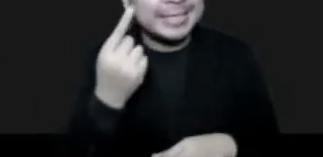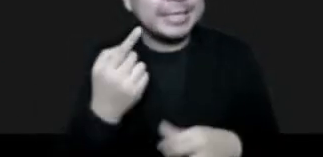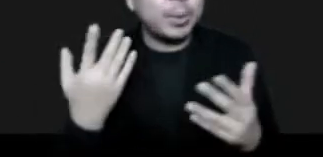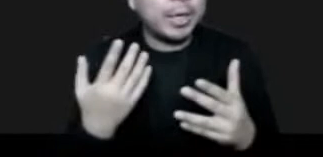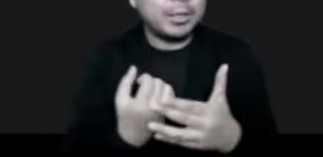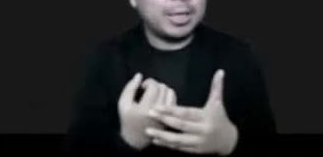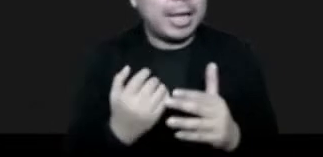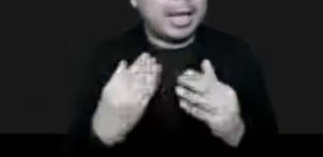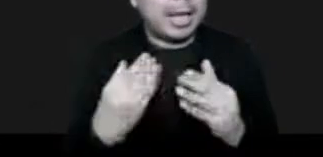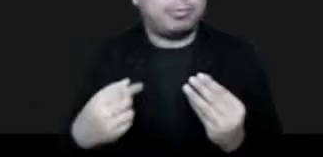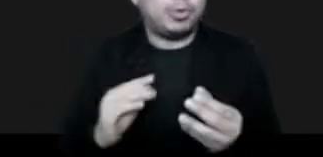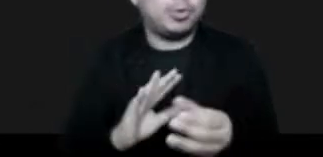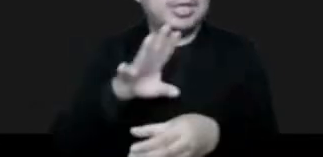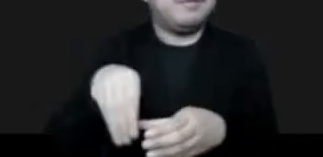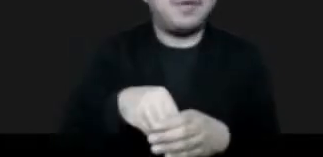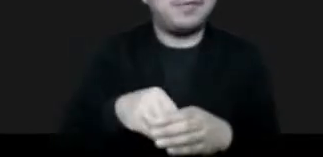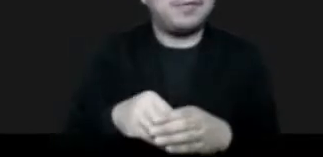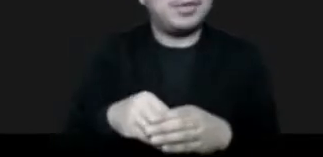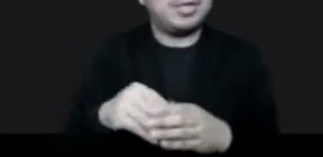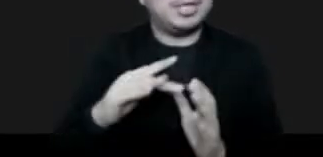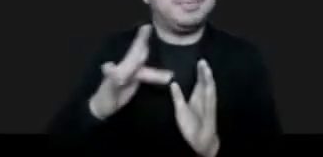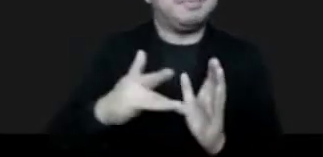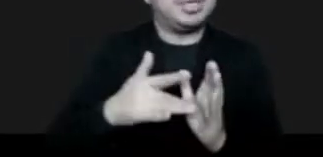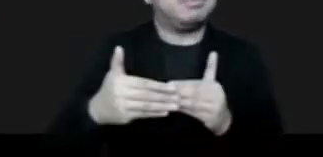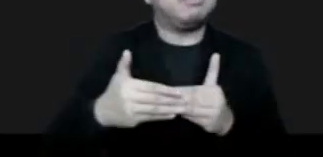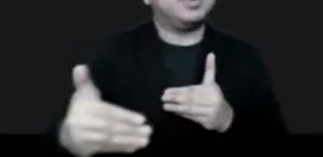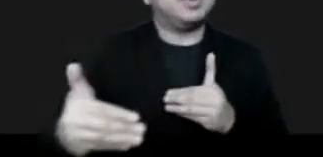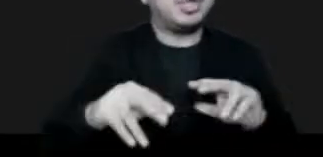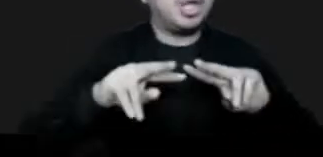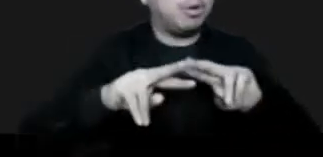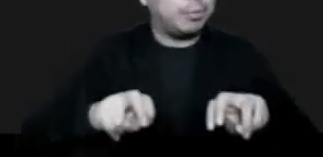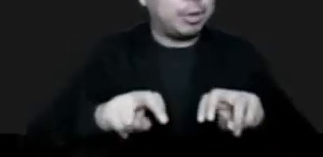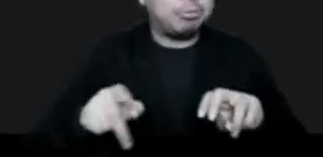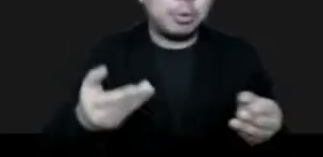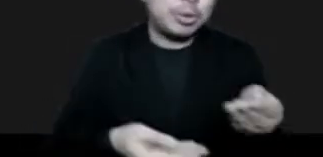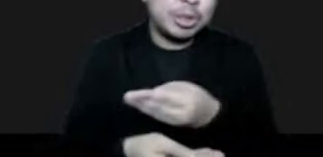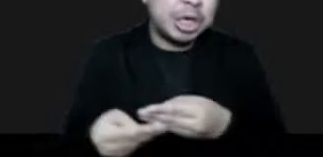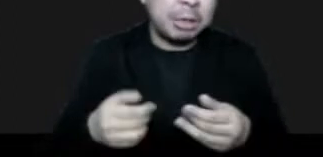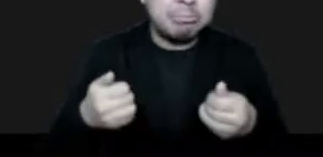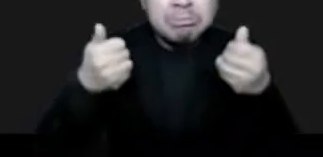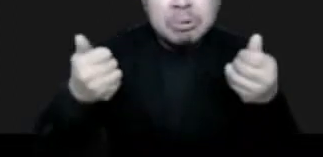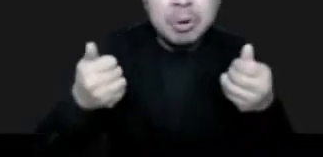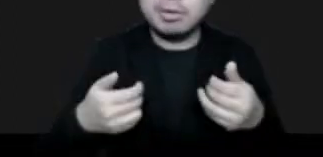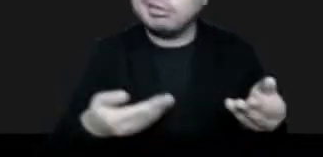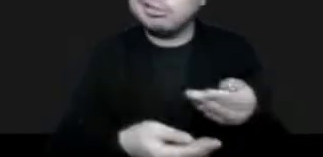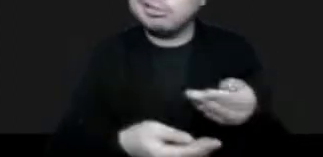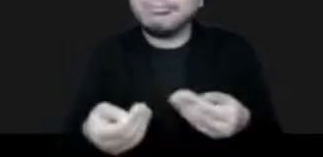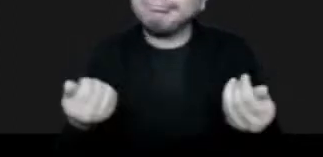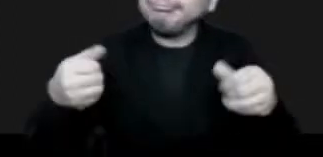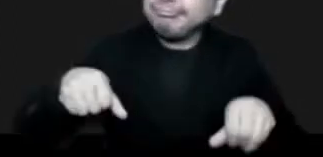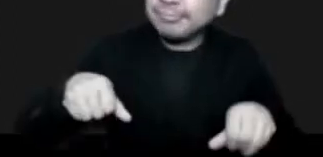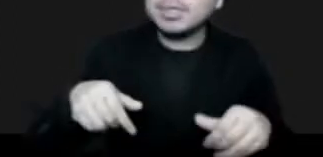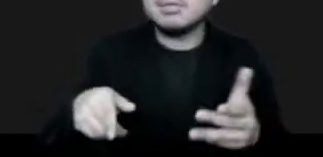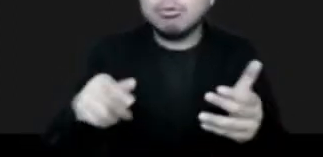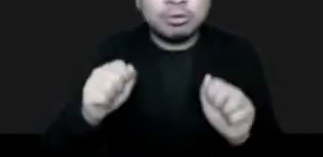in the midterm review, share what happened, what worked well, what did not, and try to contribute in forming this